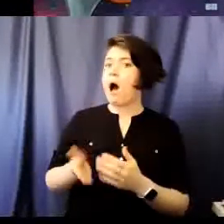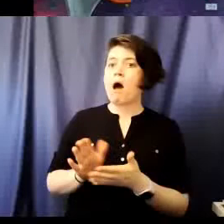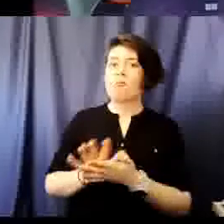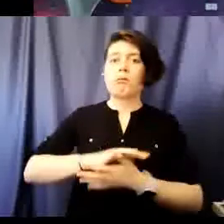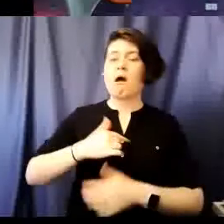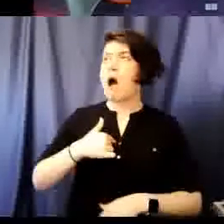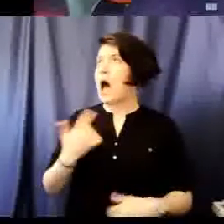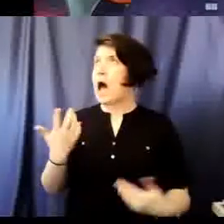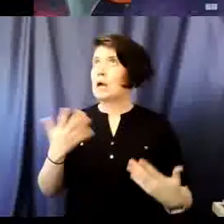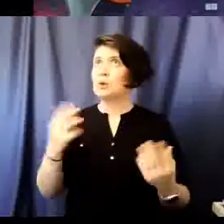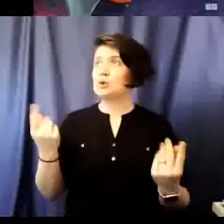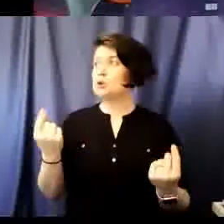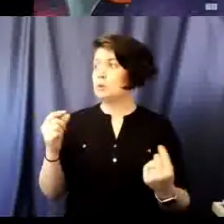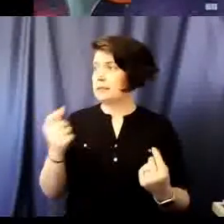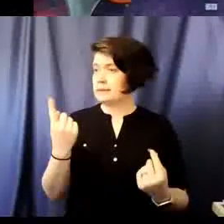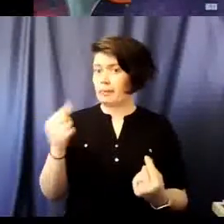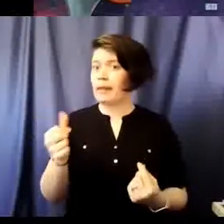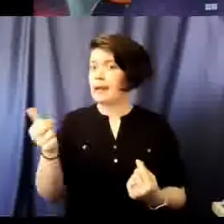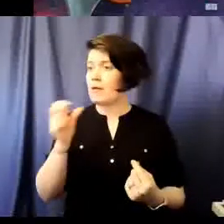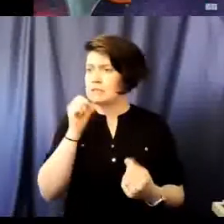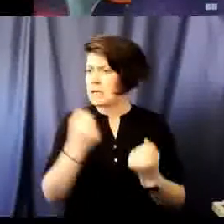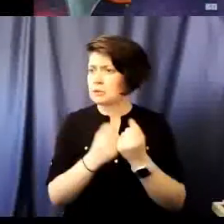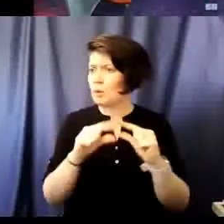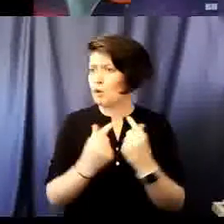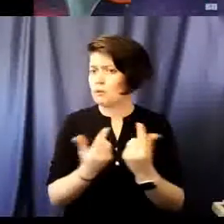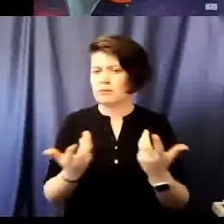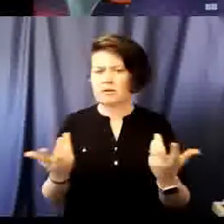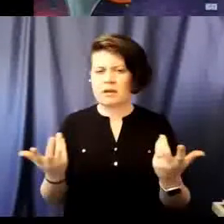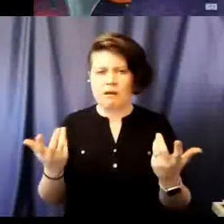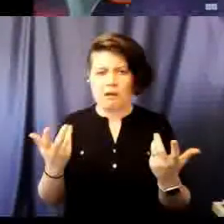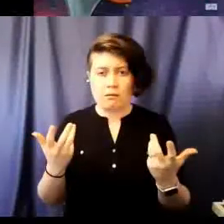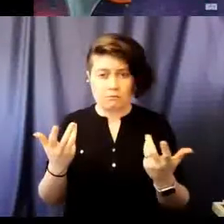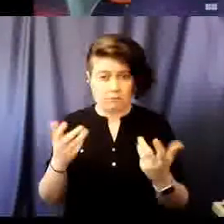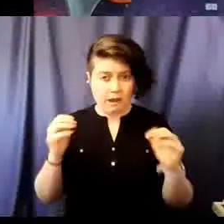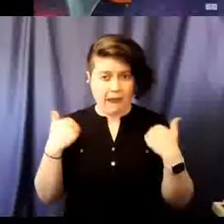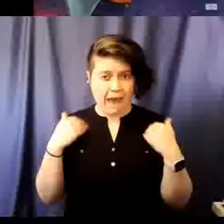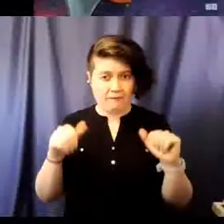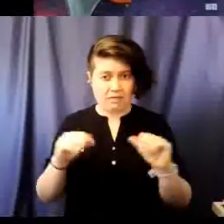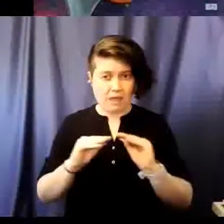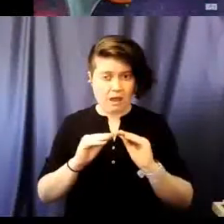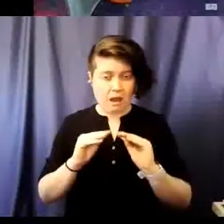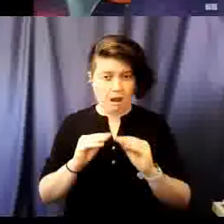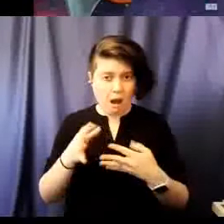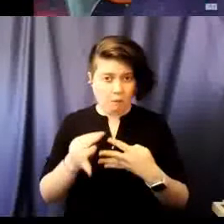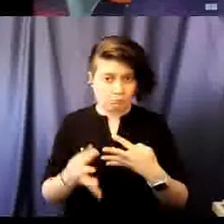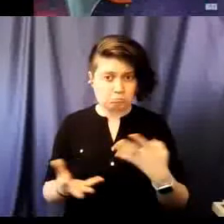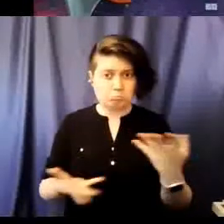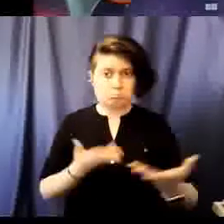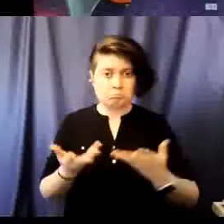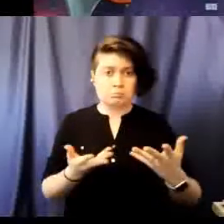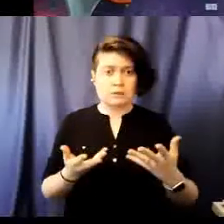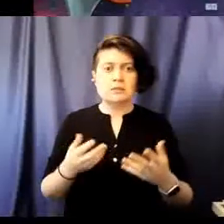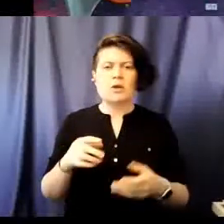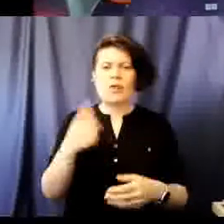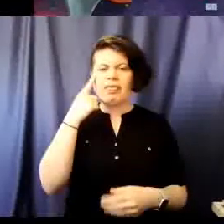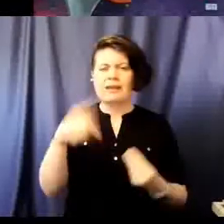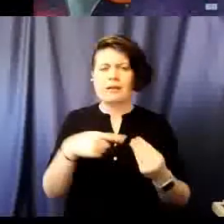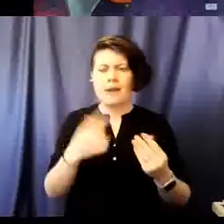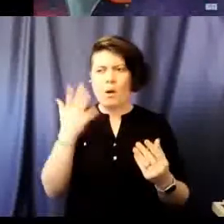maintain people's confidentiality, so we should consider locations that people might frequent for other reasons.